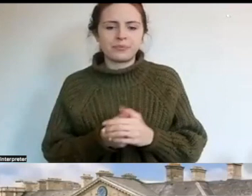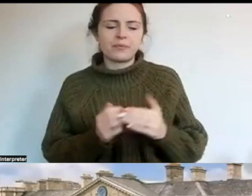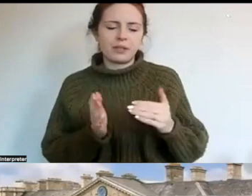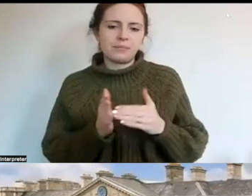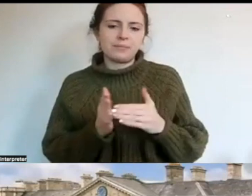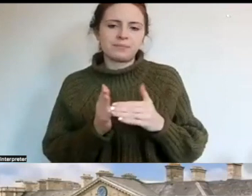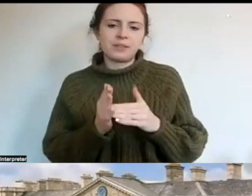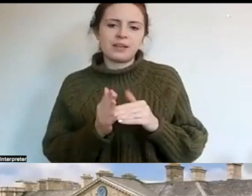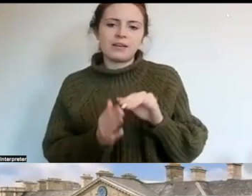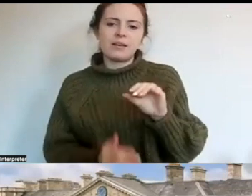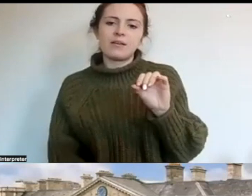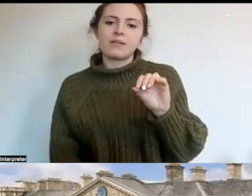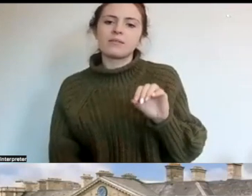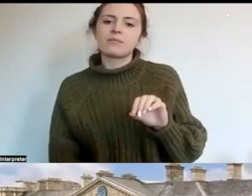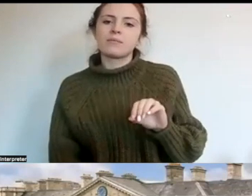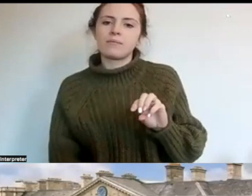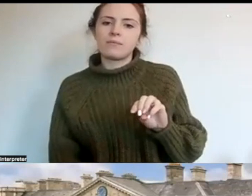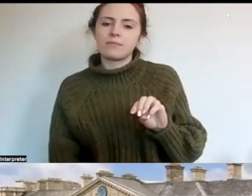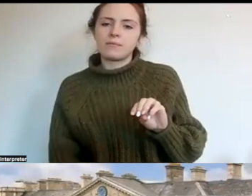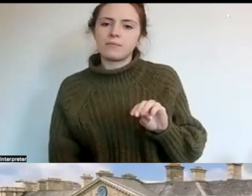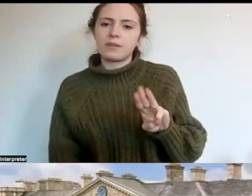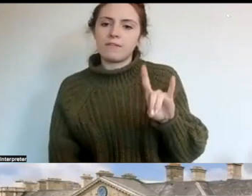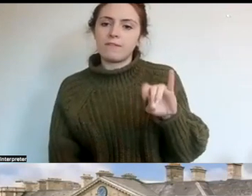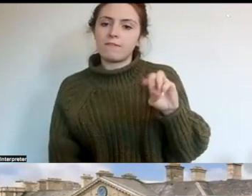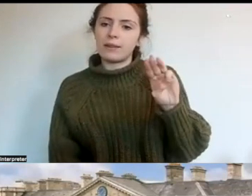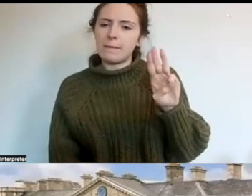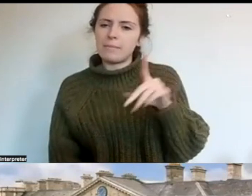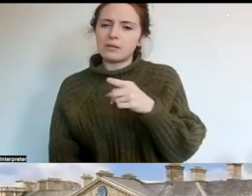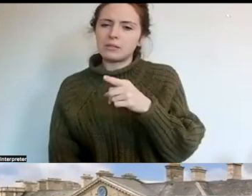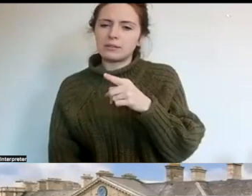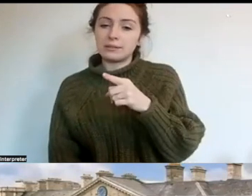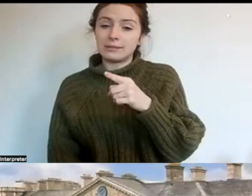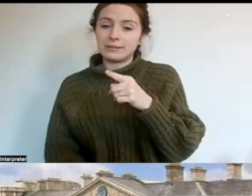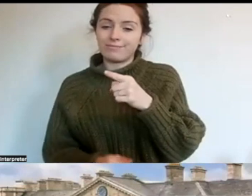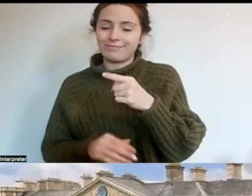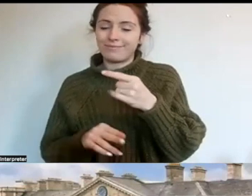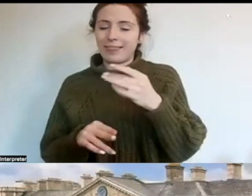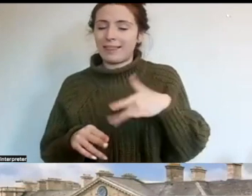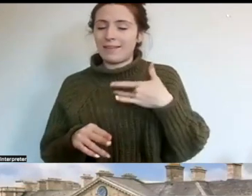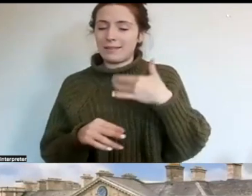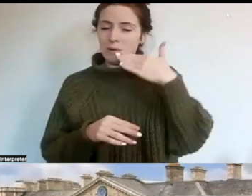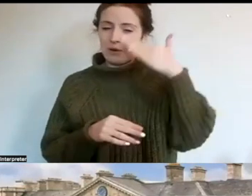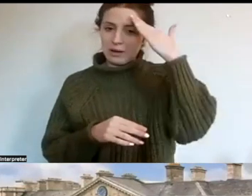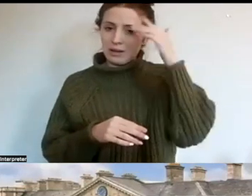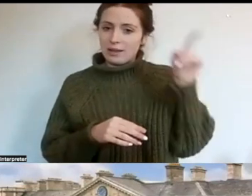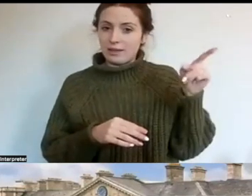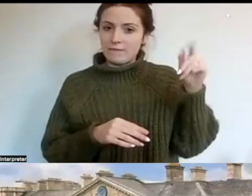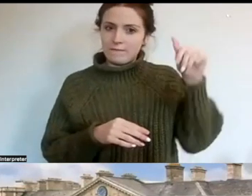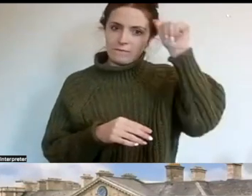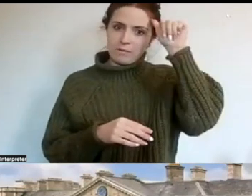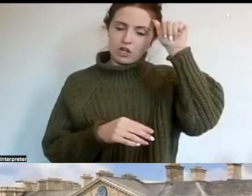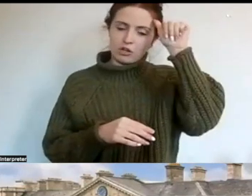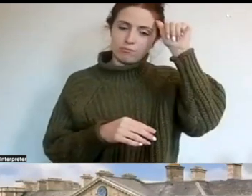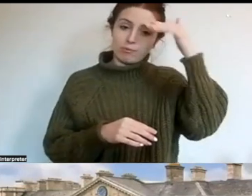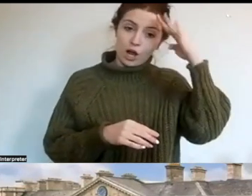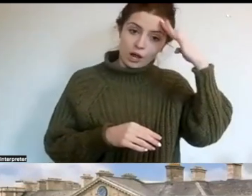Philip, maybe if I can come to you, what learning, Philip is based in the US, but is, you know, very familiar with both the Irish and